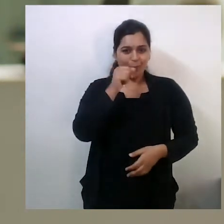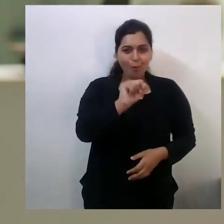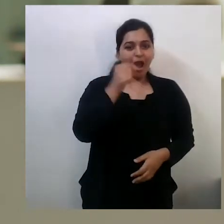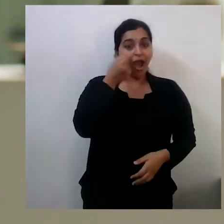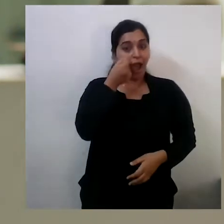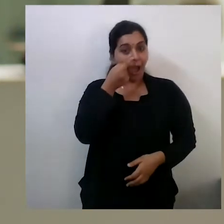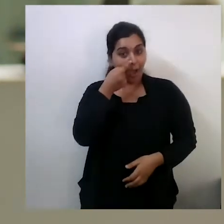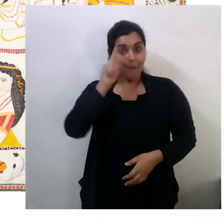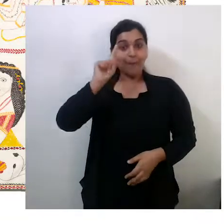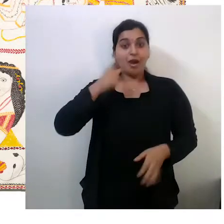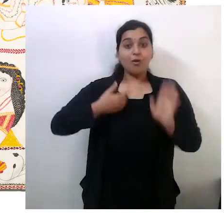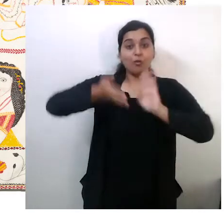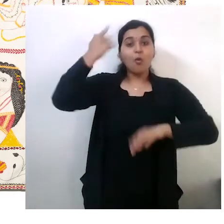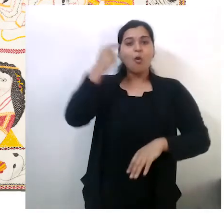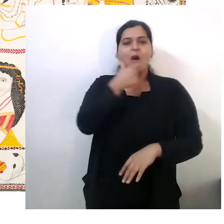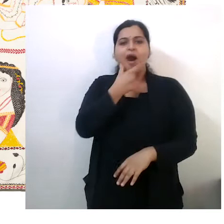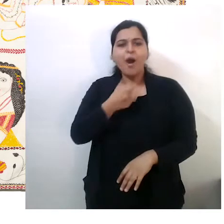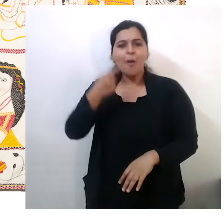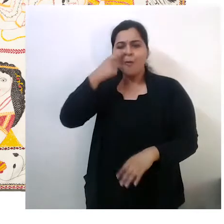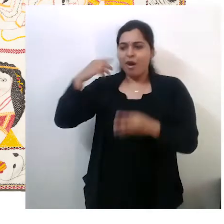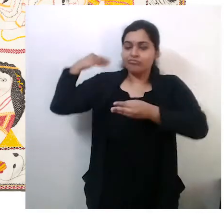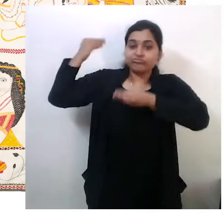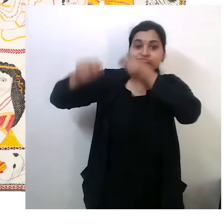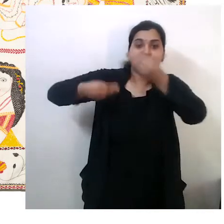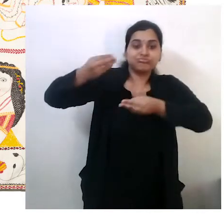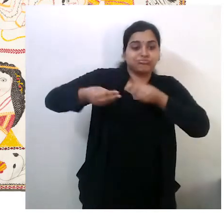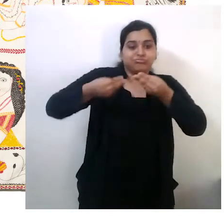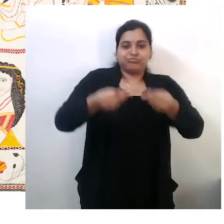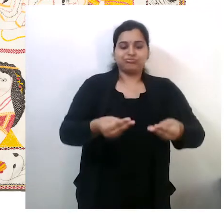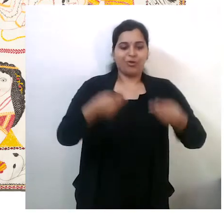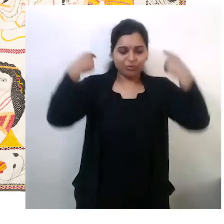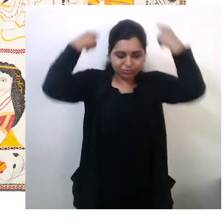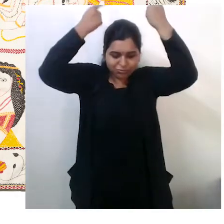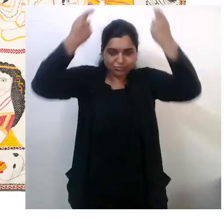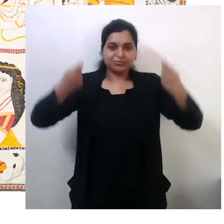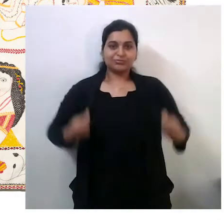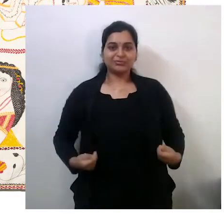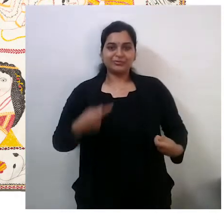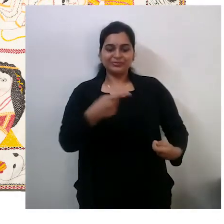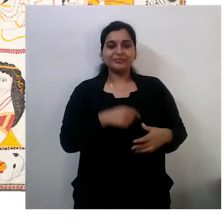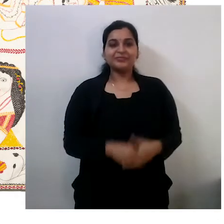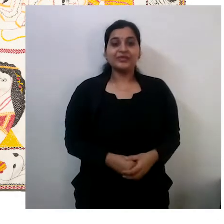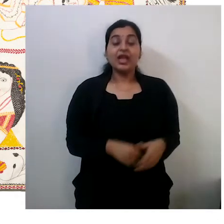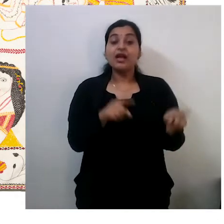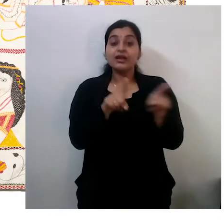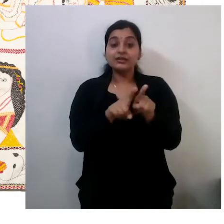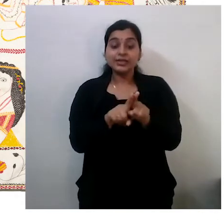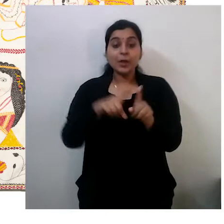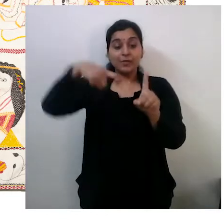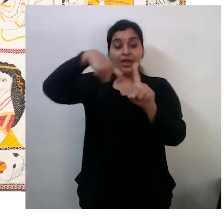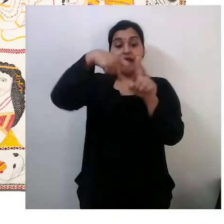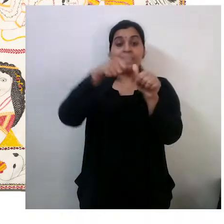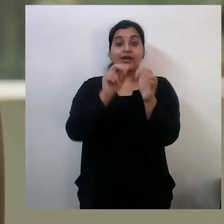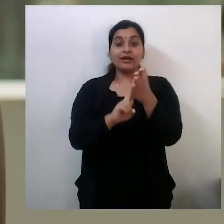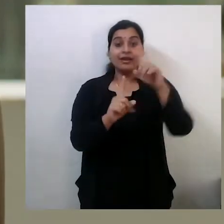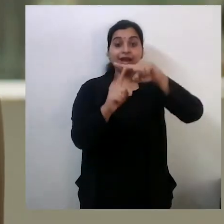to take into her new life. Women in Bengal express and shape their personal identity by embroidering on rags of cloth or